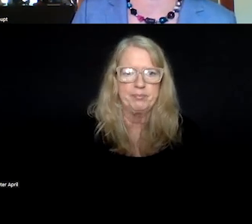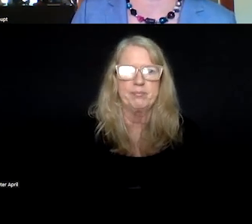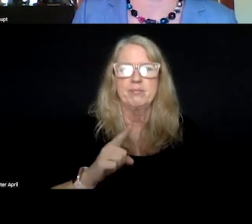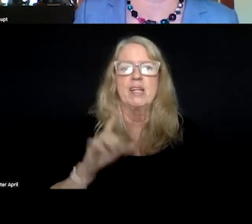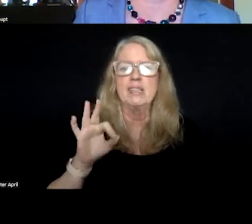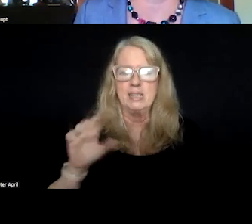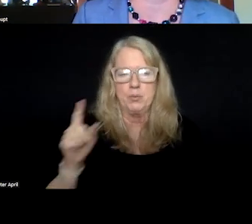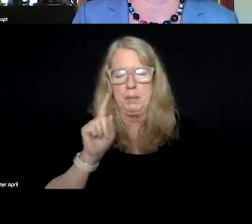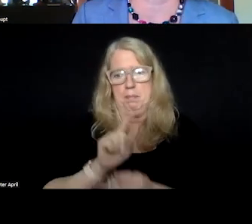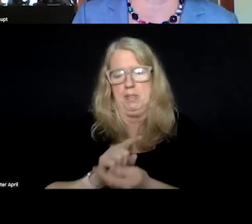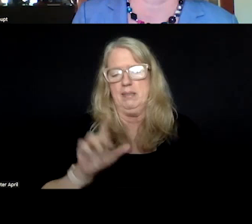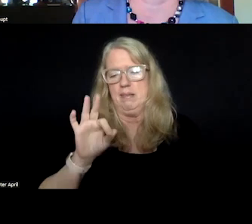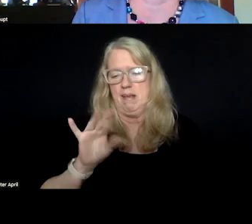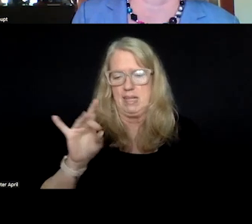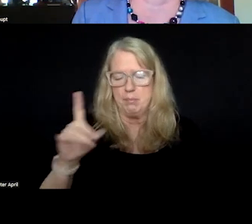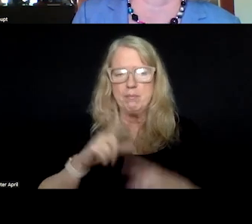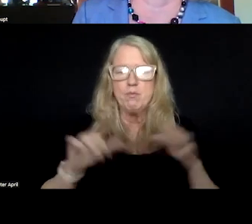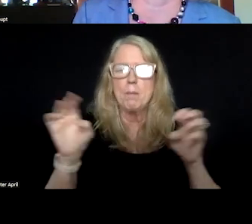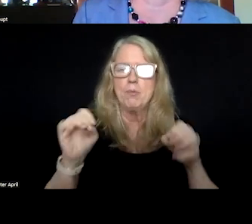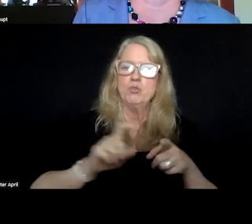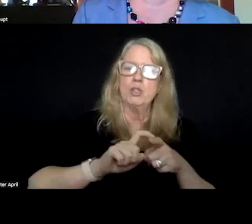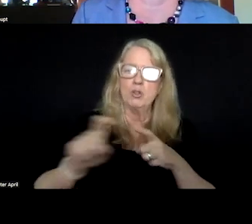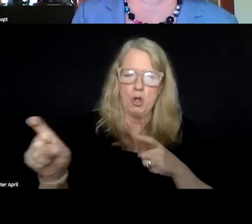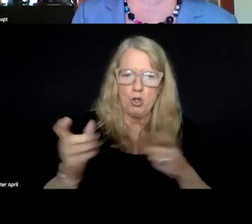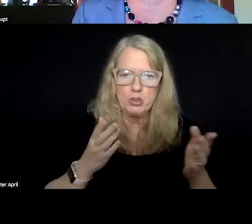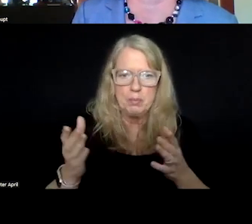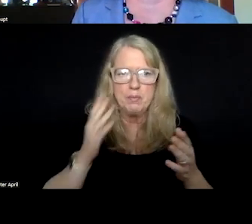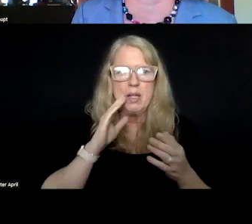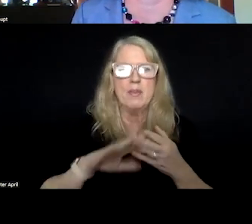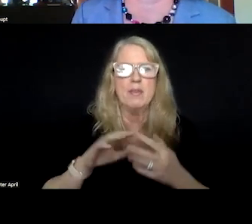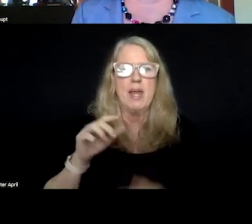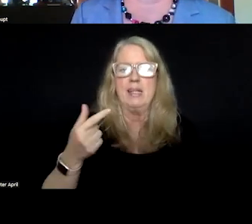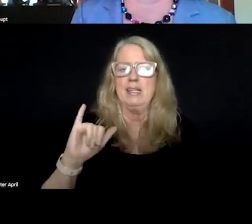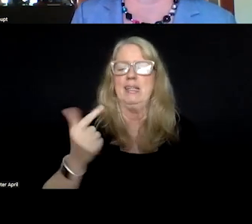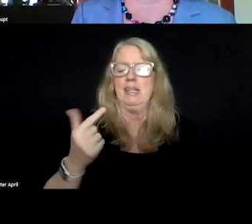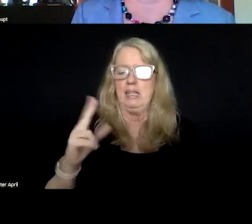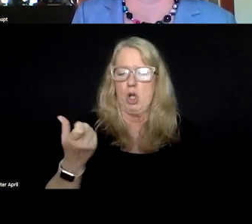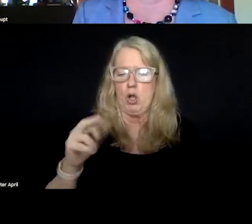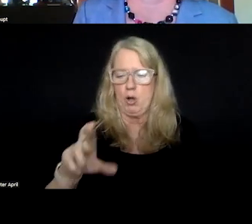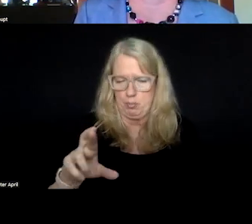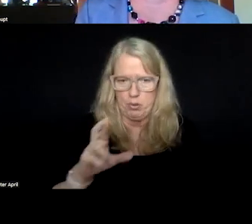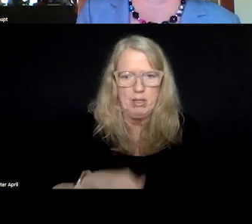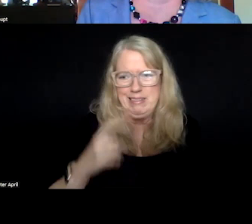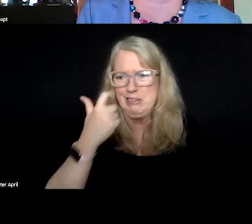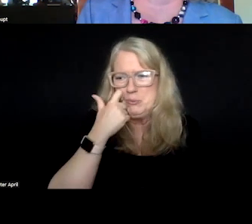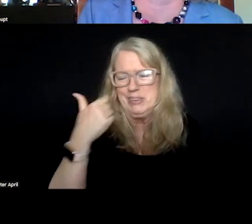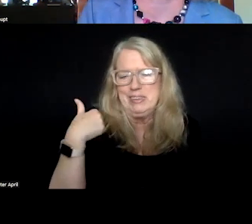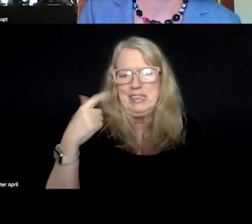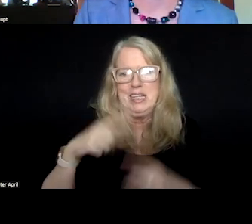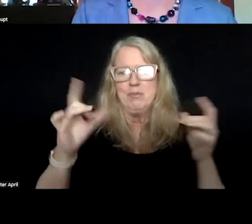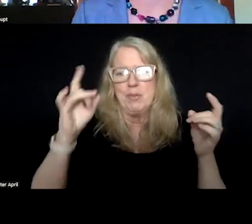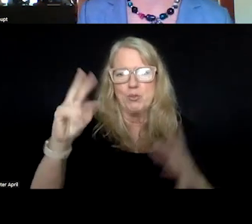911 meets 988 at emergency call center serving Gig Harbor area. This is an article that just came out. This is our latest crisis